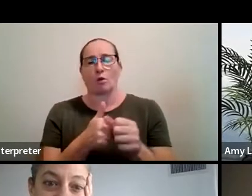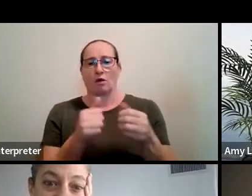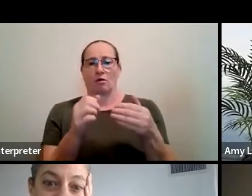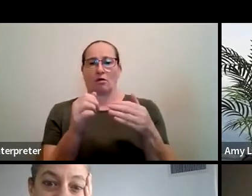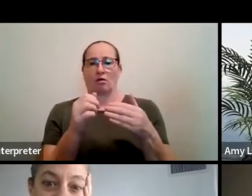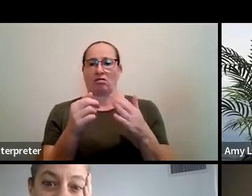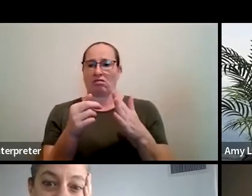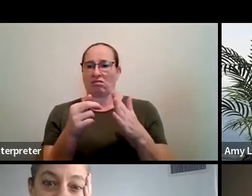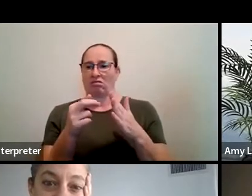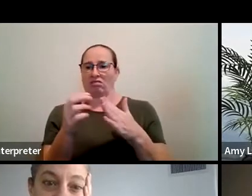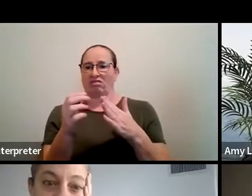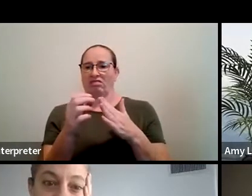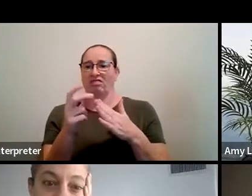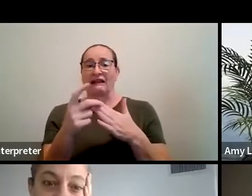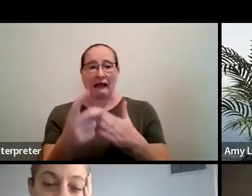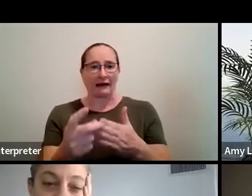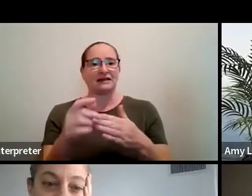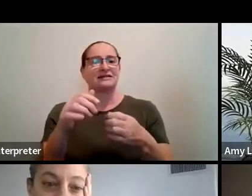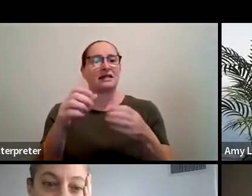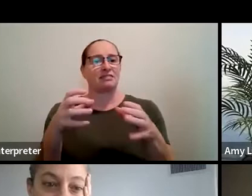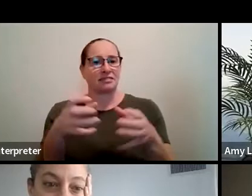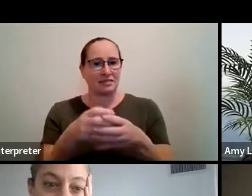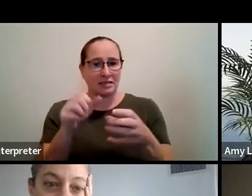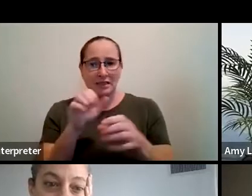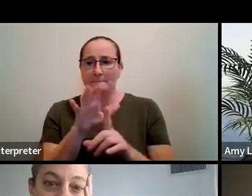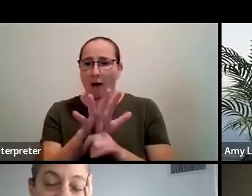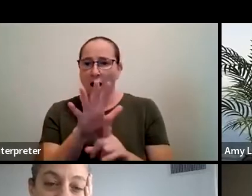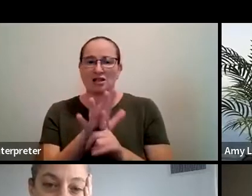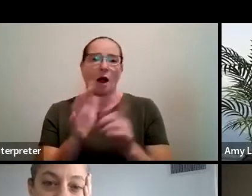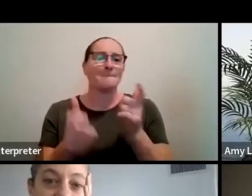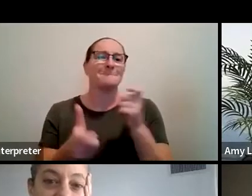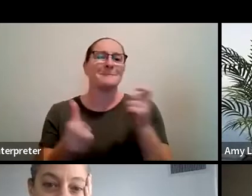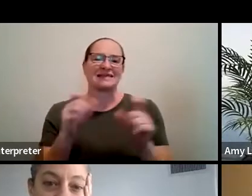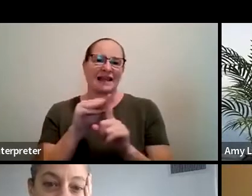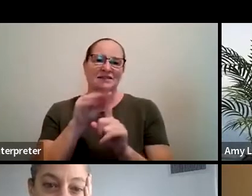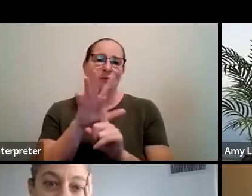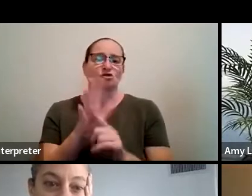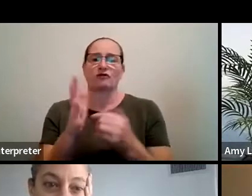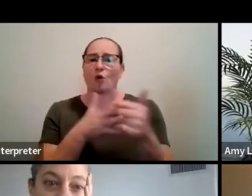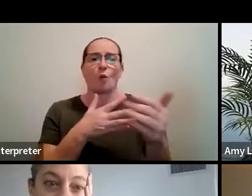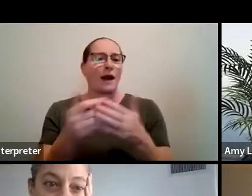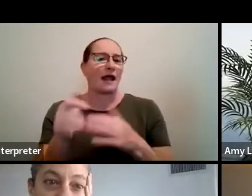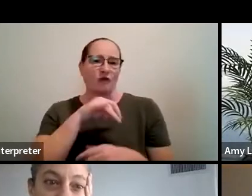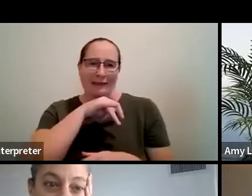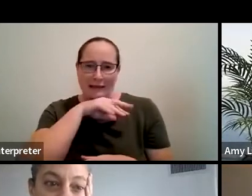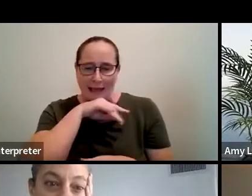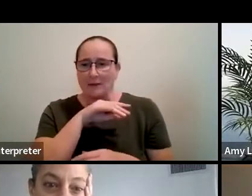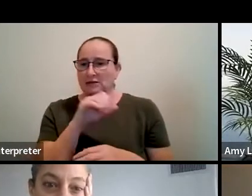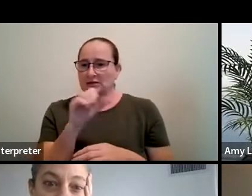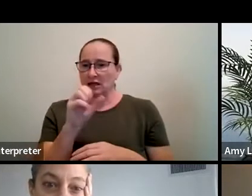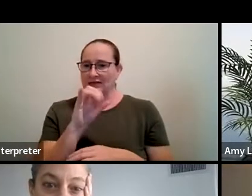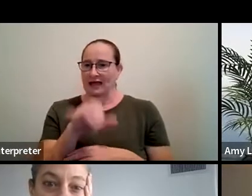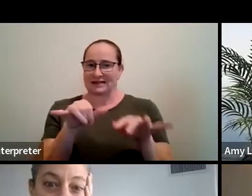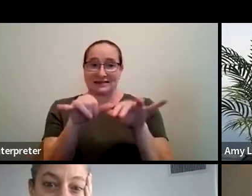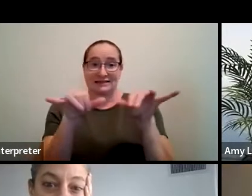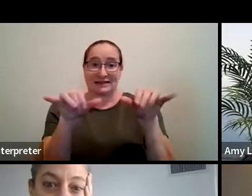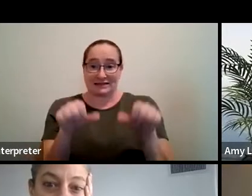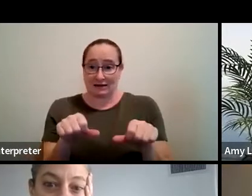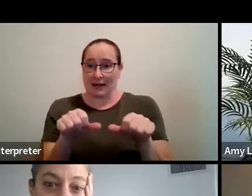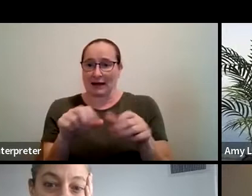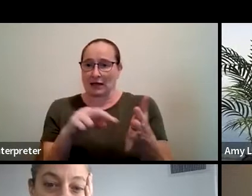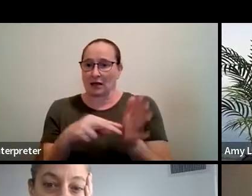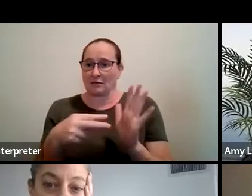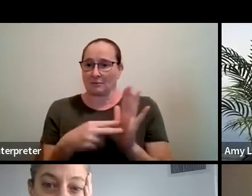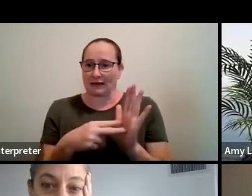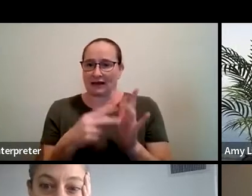around what populations are at greatest exposure to whatever the contaminant is. And that is done systematically, meaning